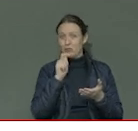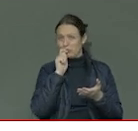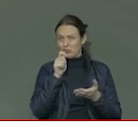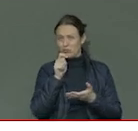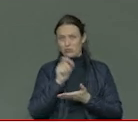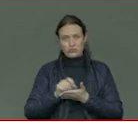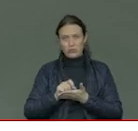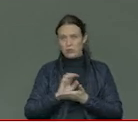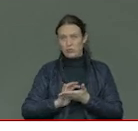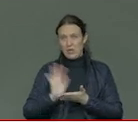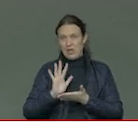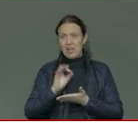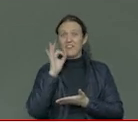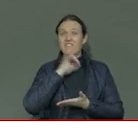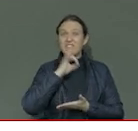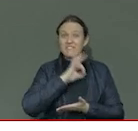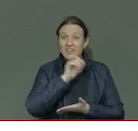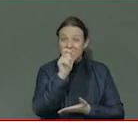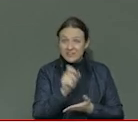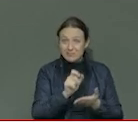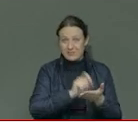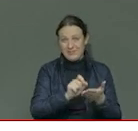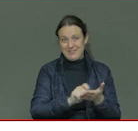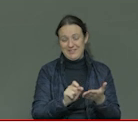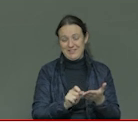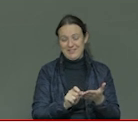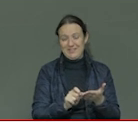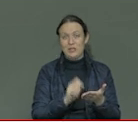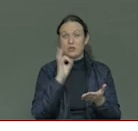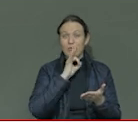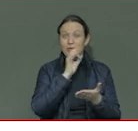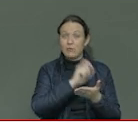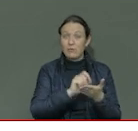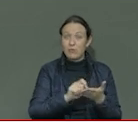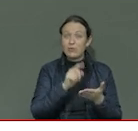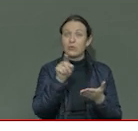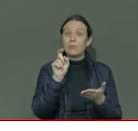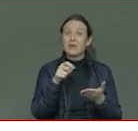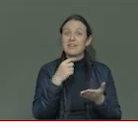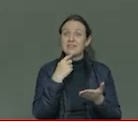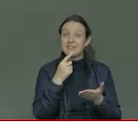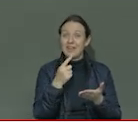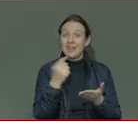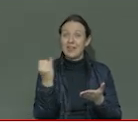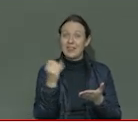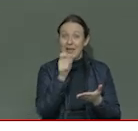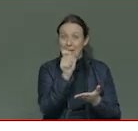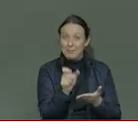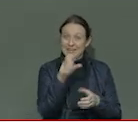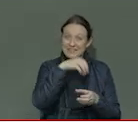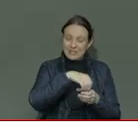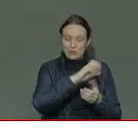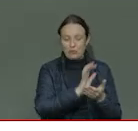he's a part of our story. So every time you mention a fictional author, you mention it as fictional author, not just